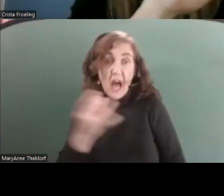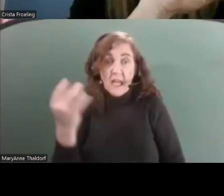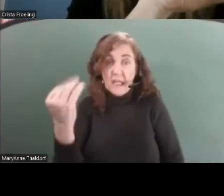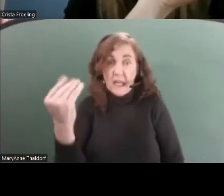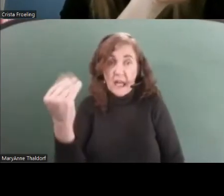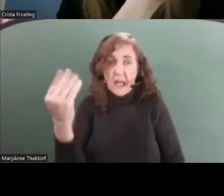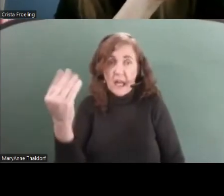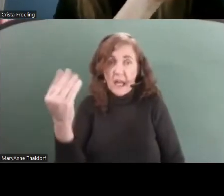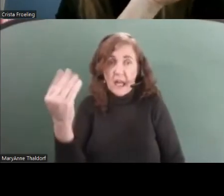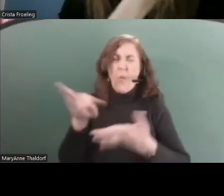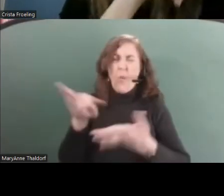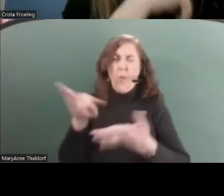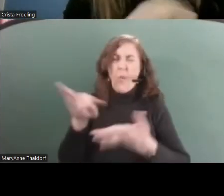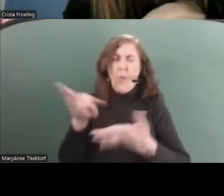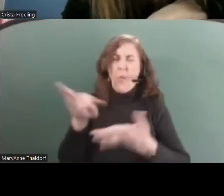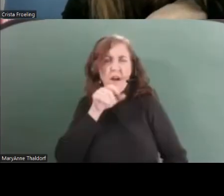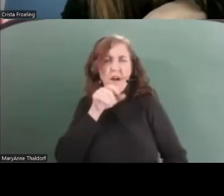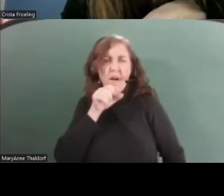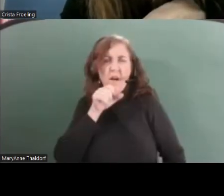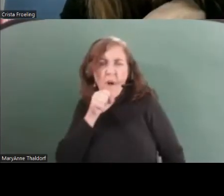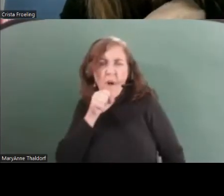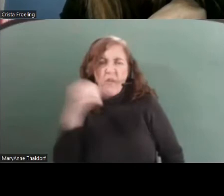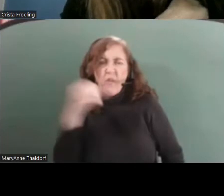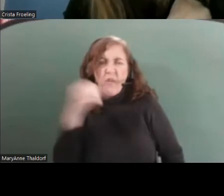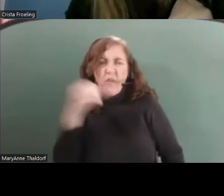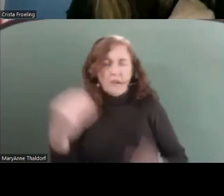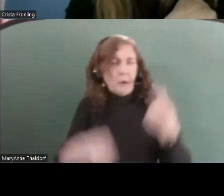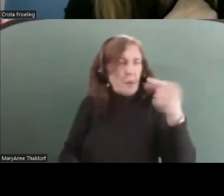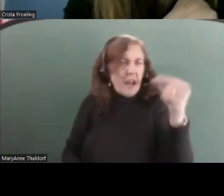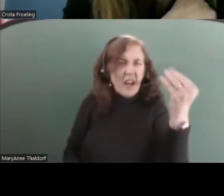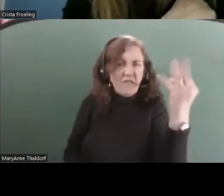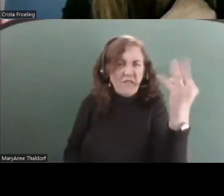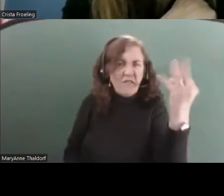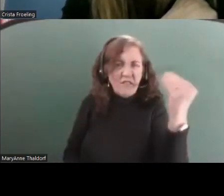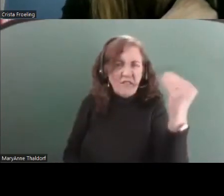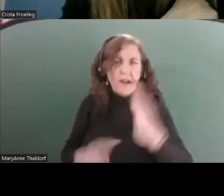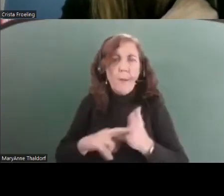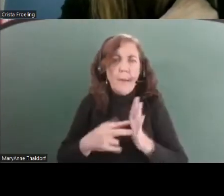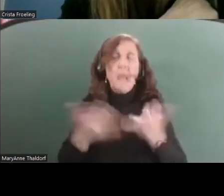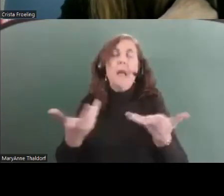mean, what does orange flashing mean, I can get those for you too.